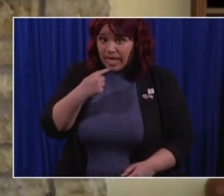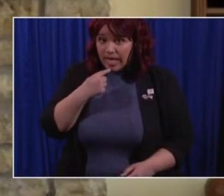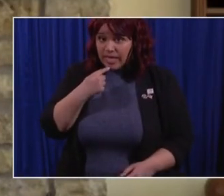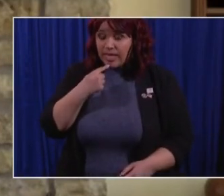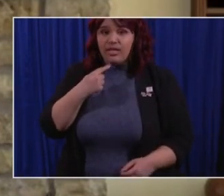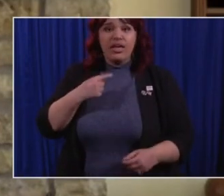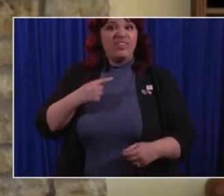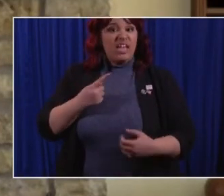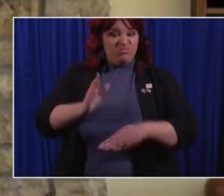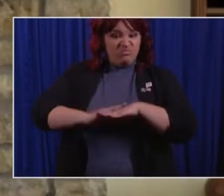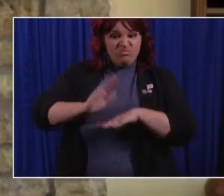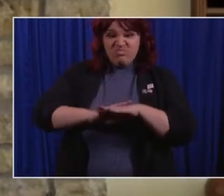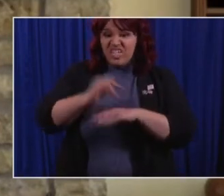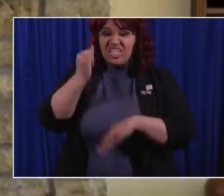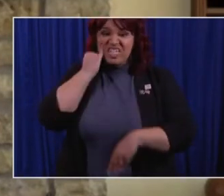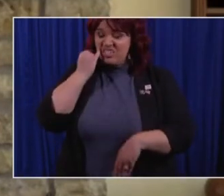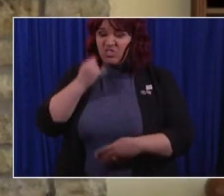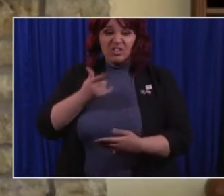past.